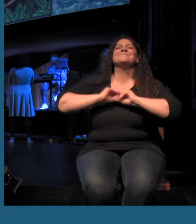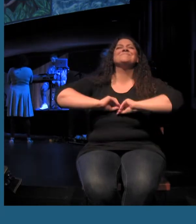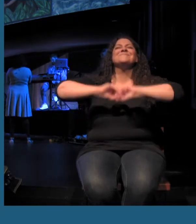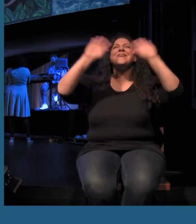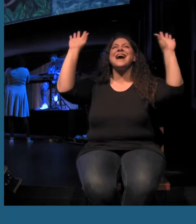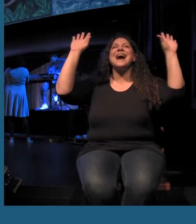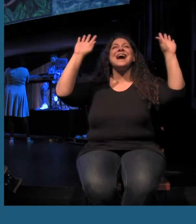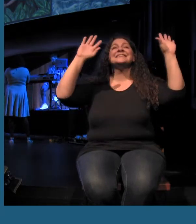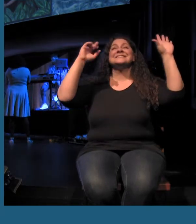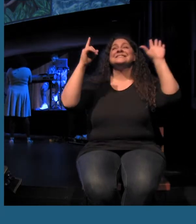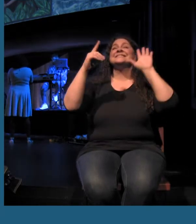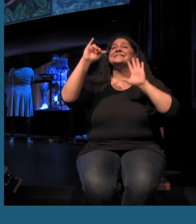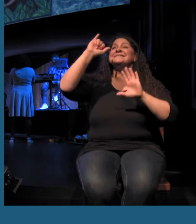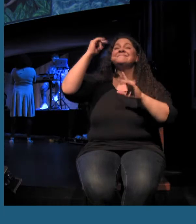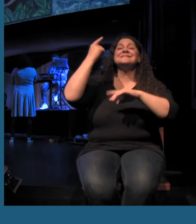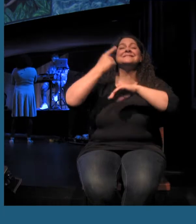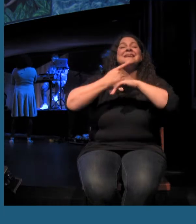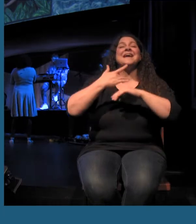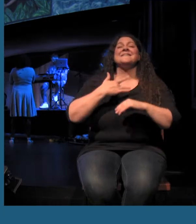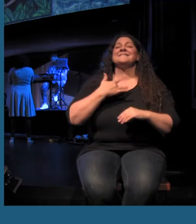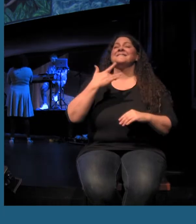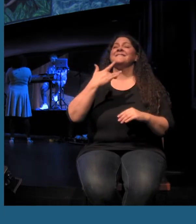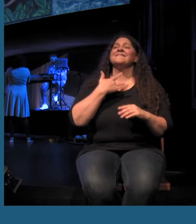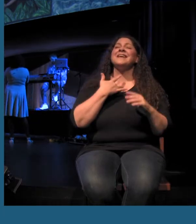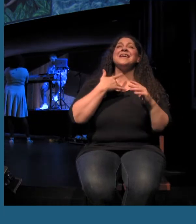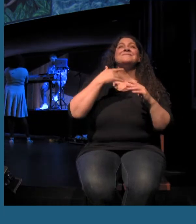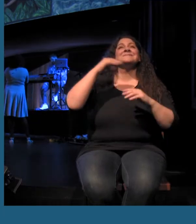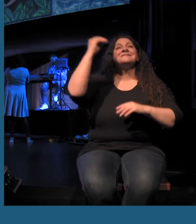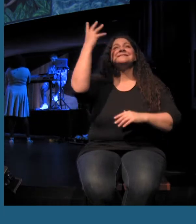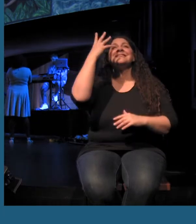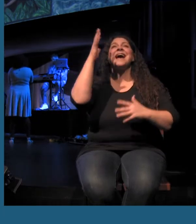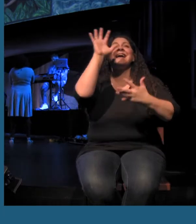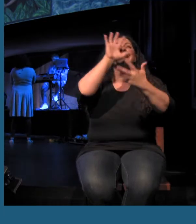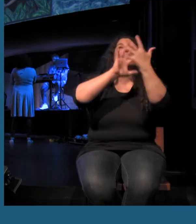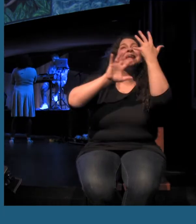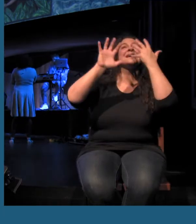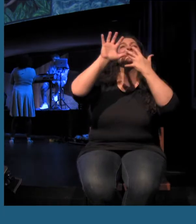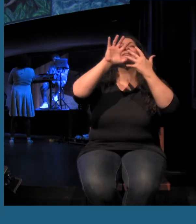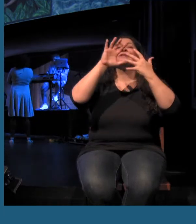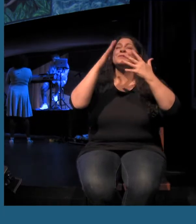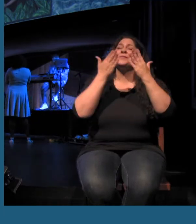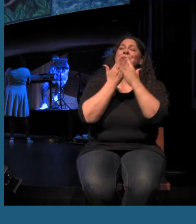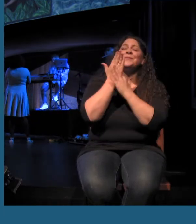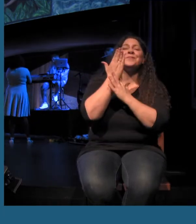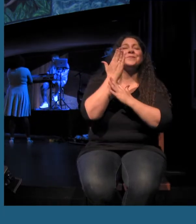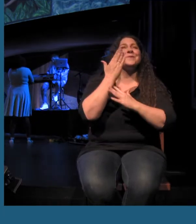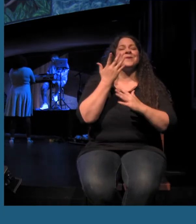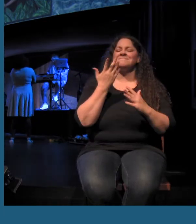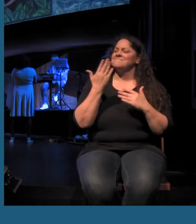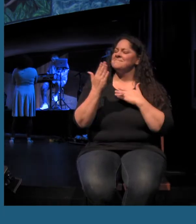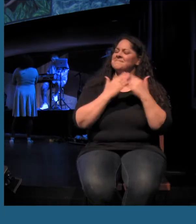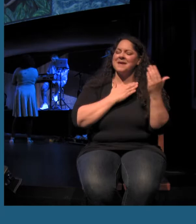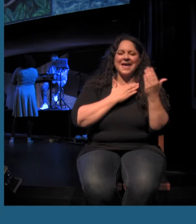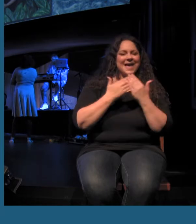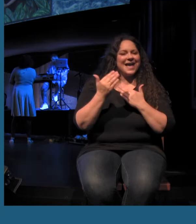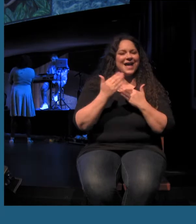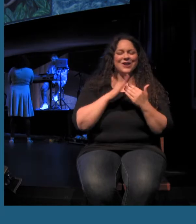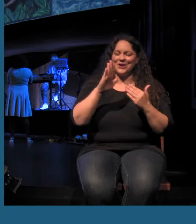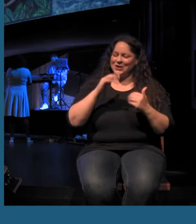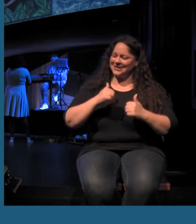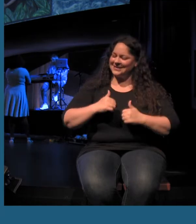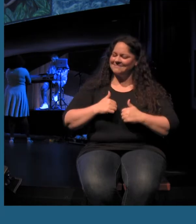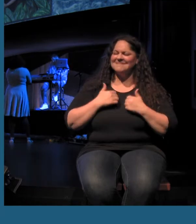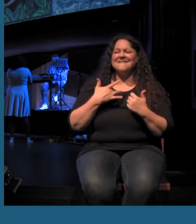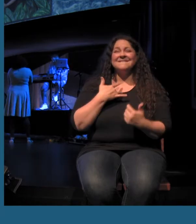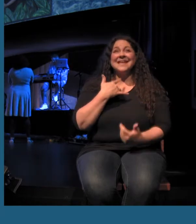days when it's sunshine, there are days when the sky is cloudy and even stormy. But even on those shady days, they may give her